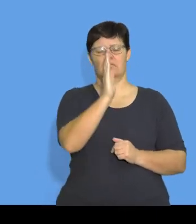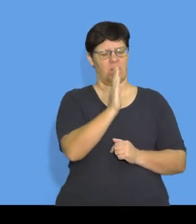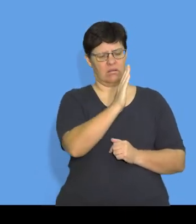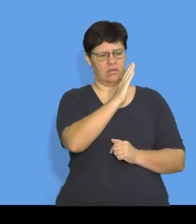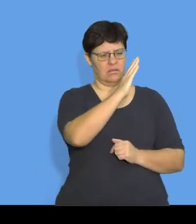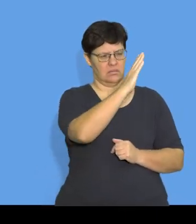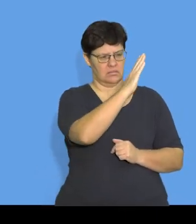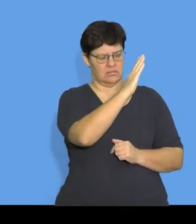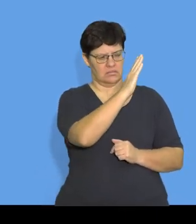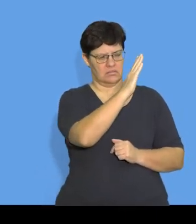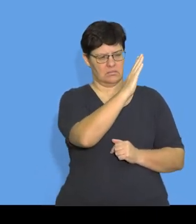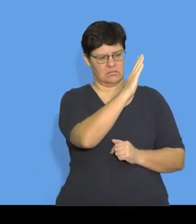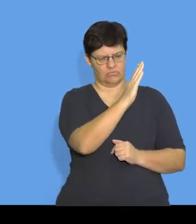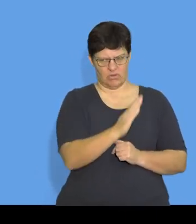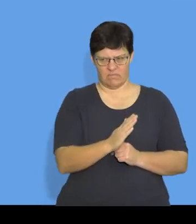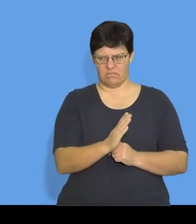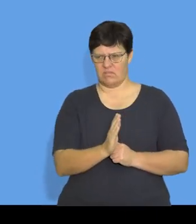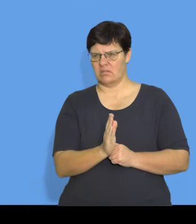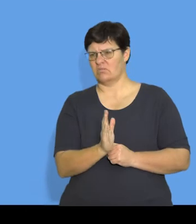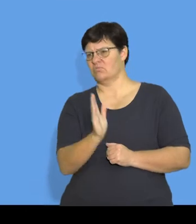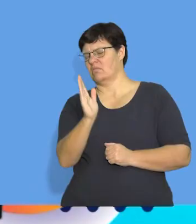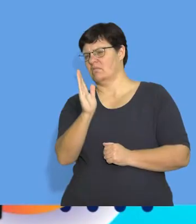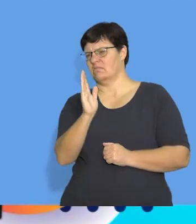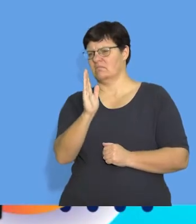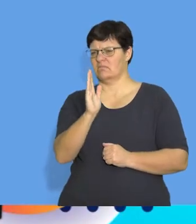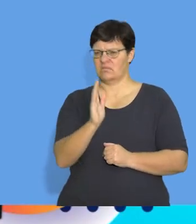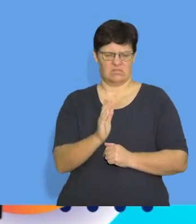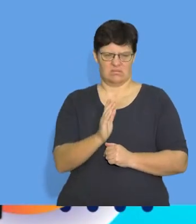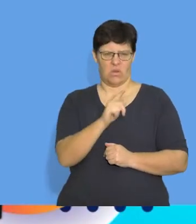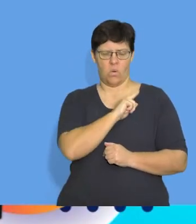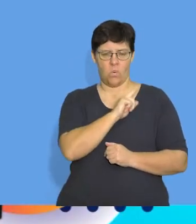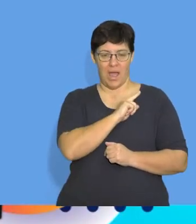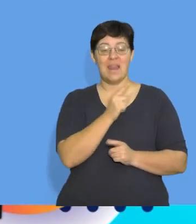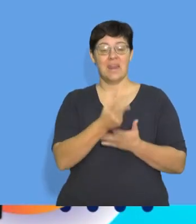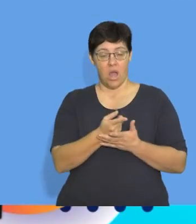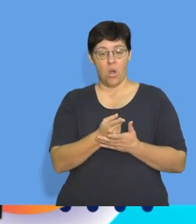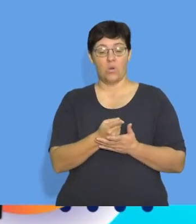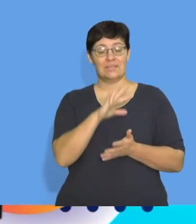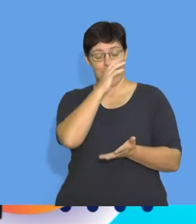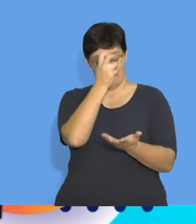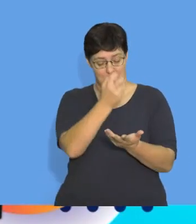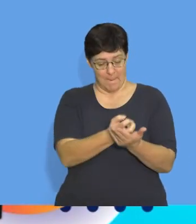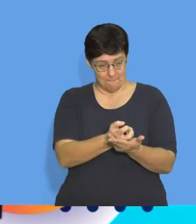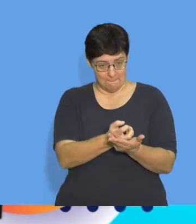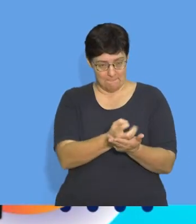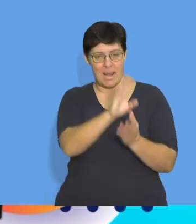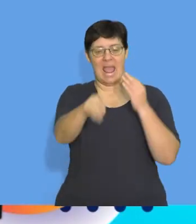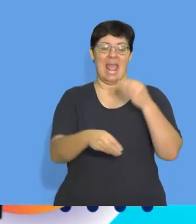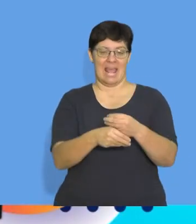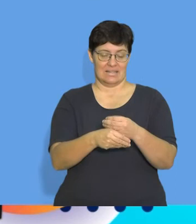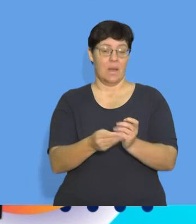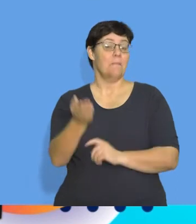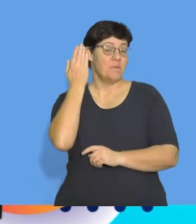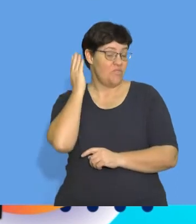into consideration the time the ball spins on the floor. We've